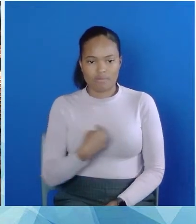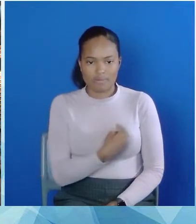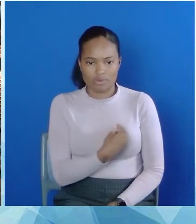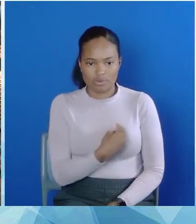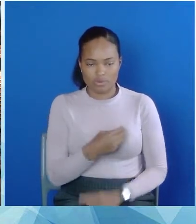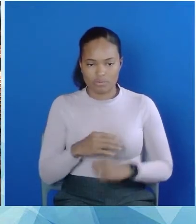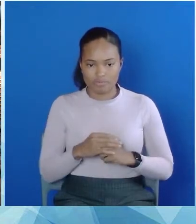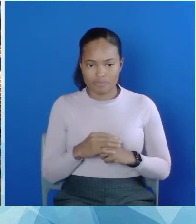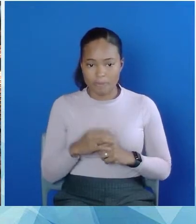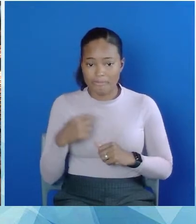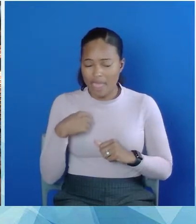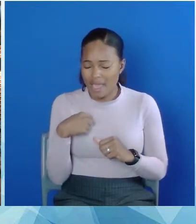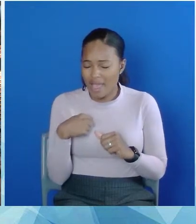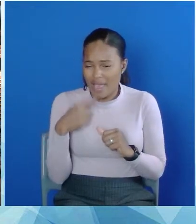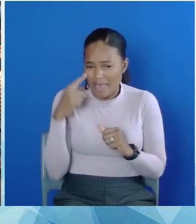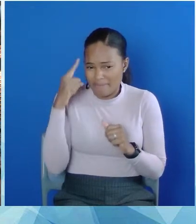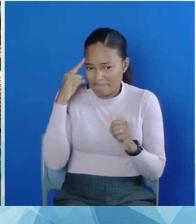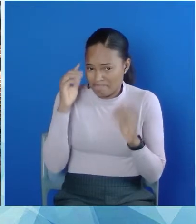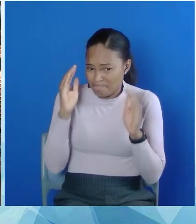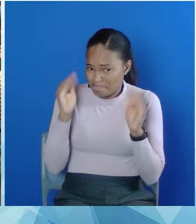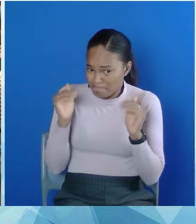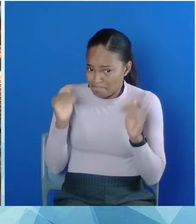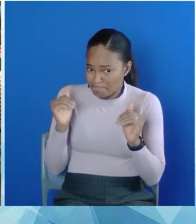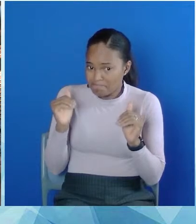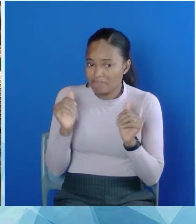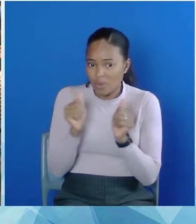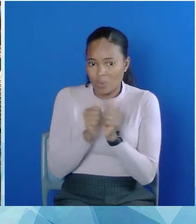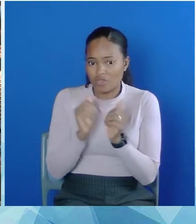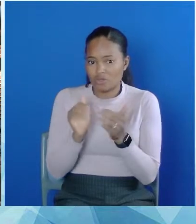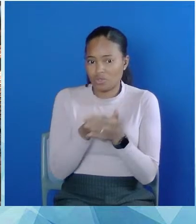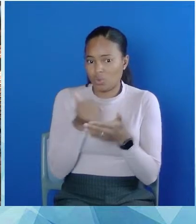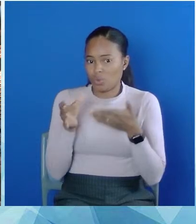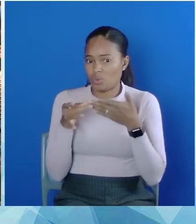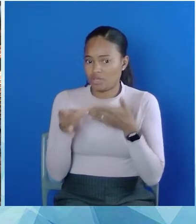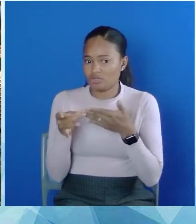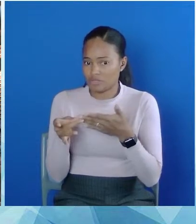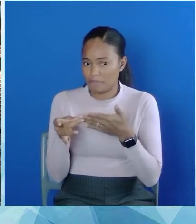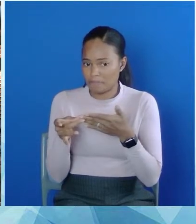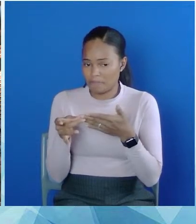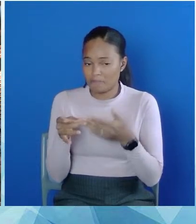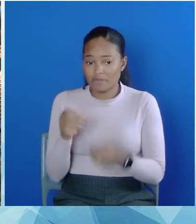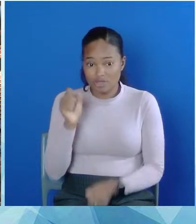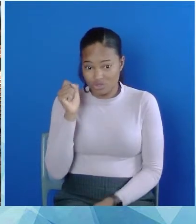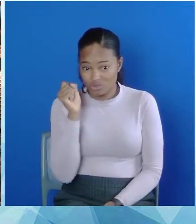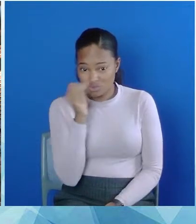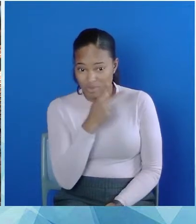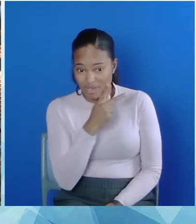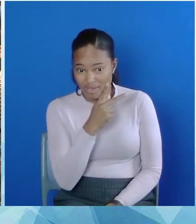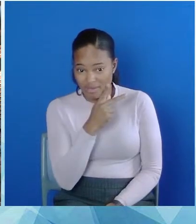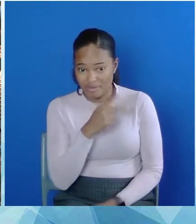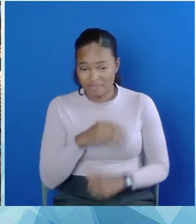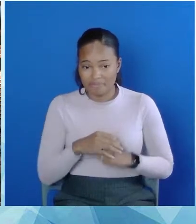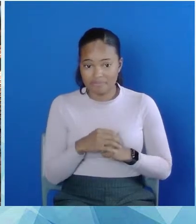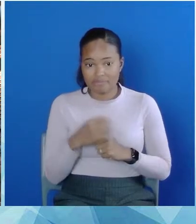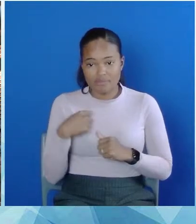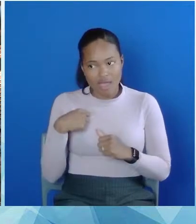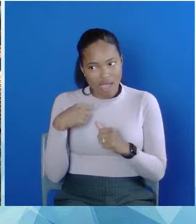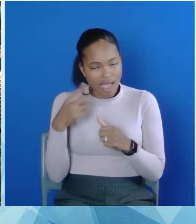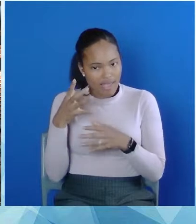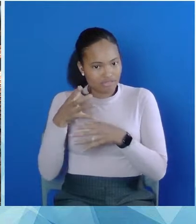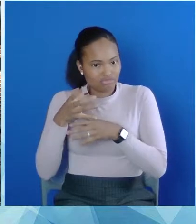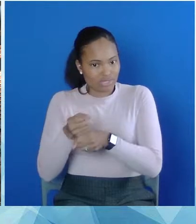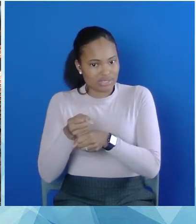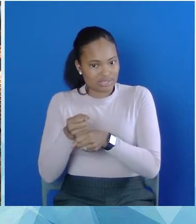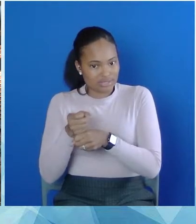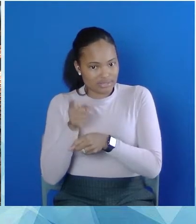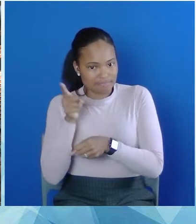I am very hopeful with the new leadership, with Suke. I have faith in her